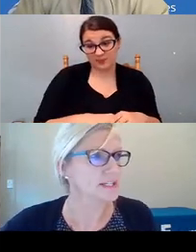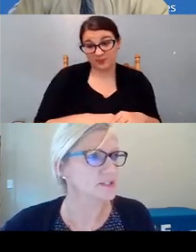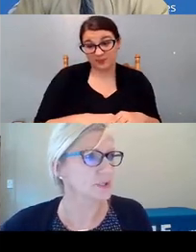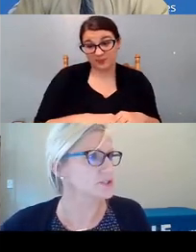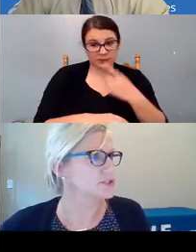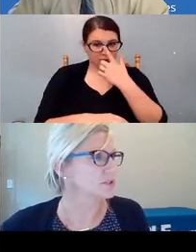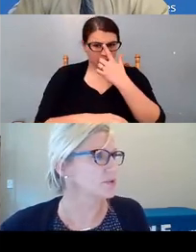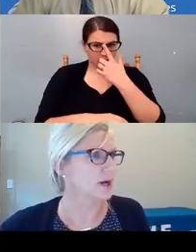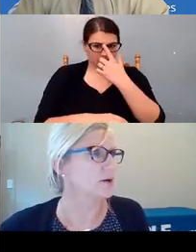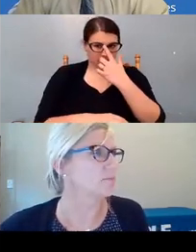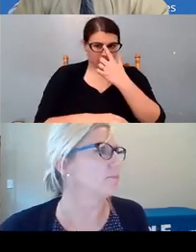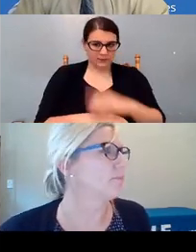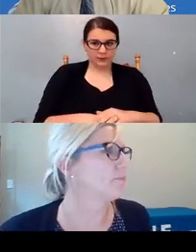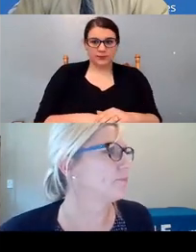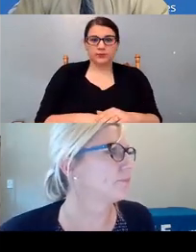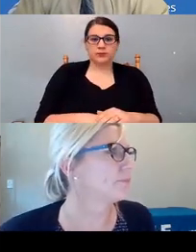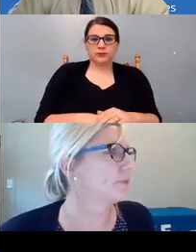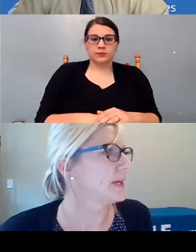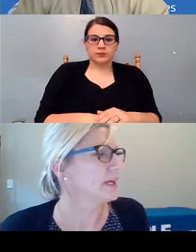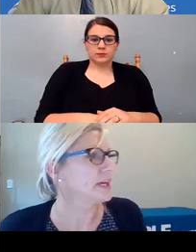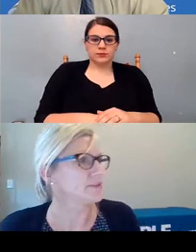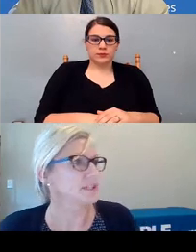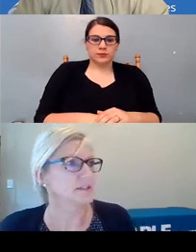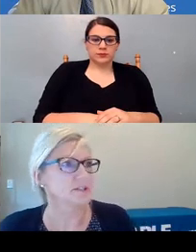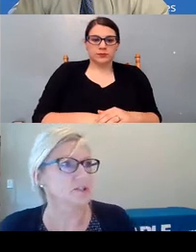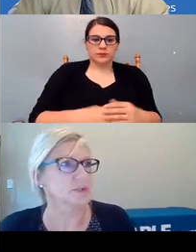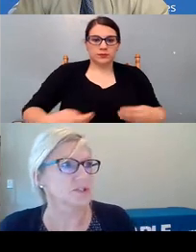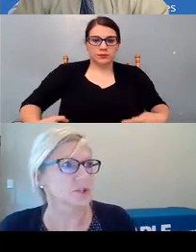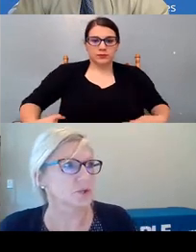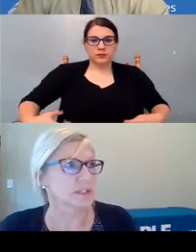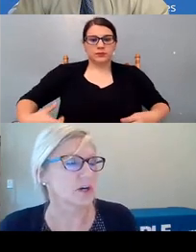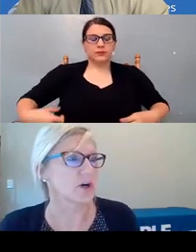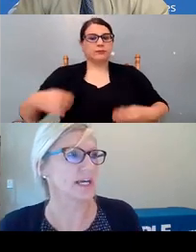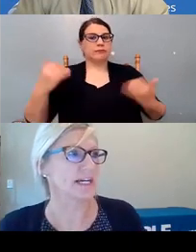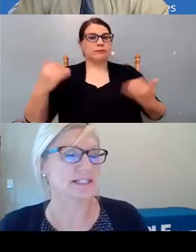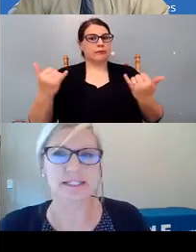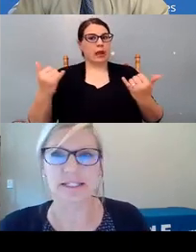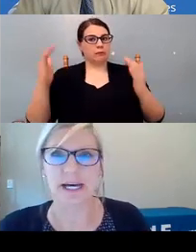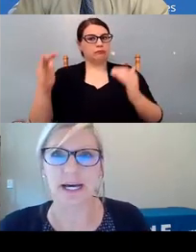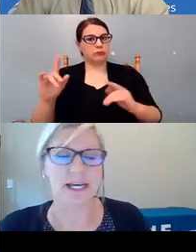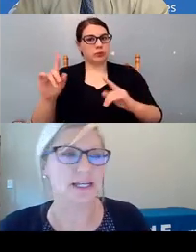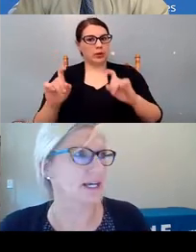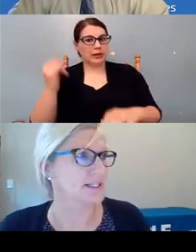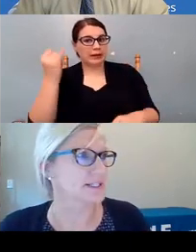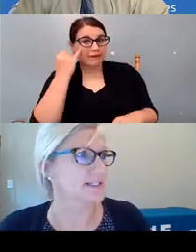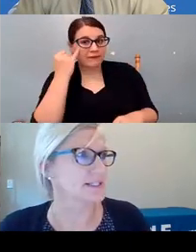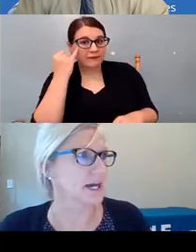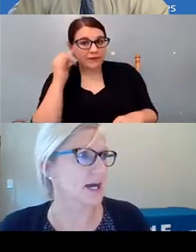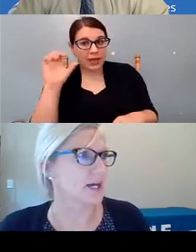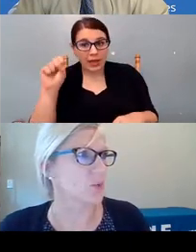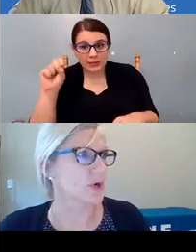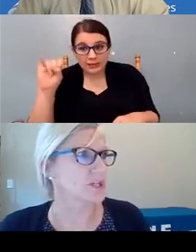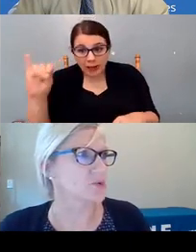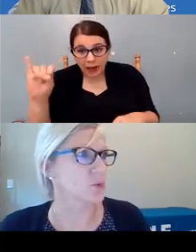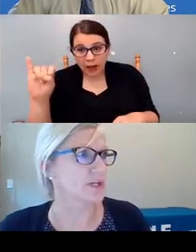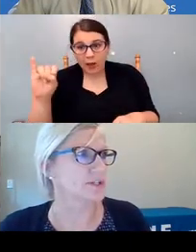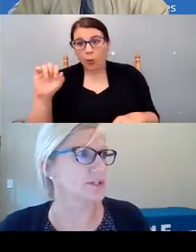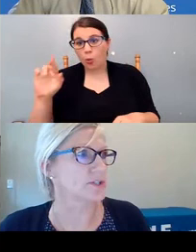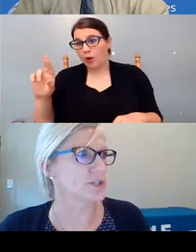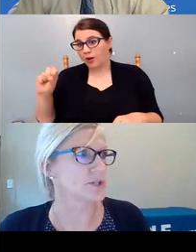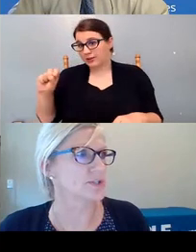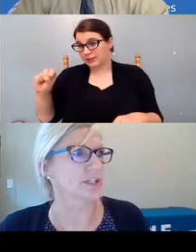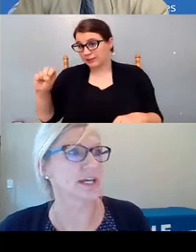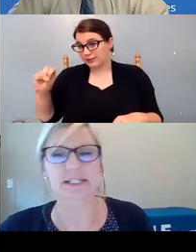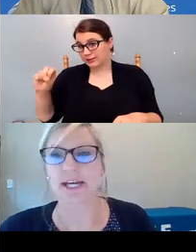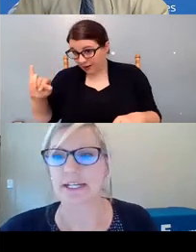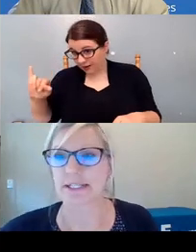Okay, next question. If an individual is currently on SSI and SSDI, which one